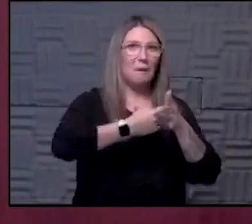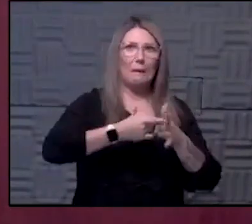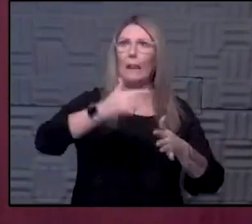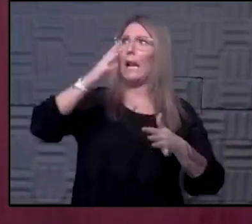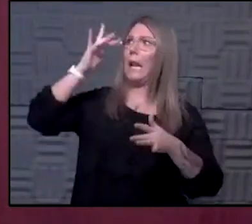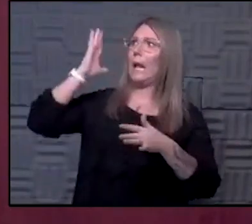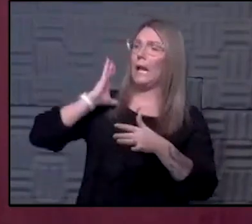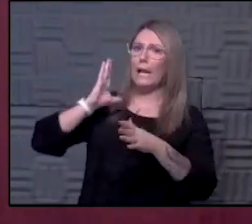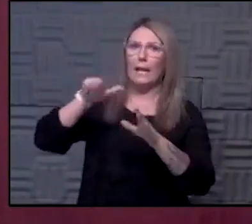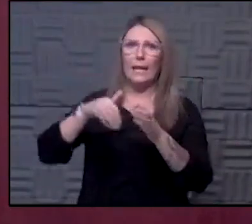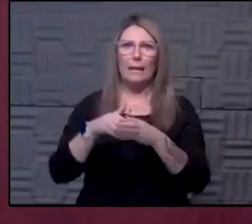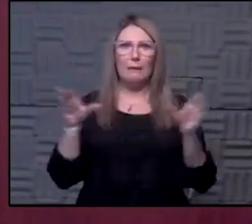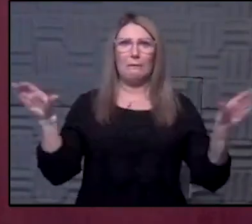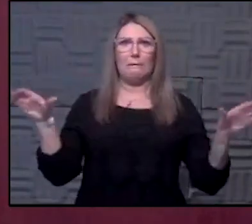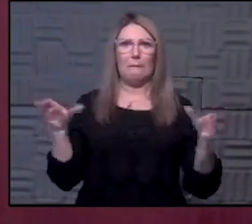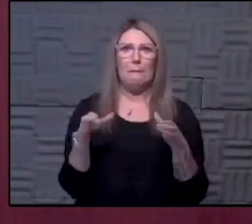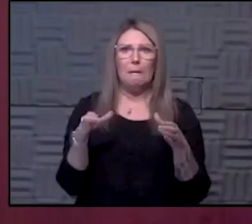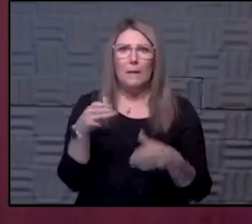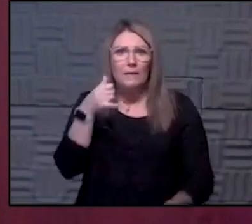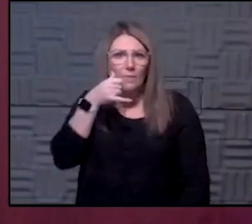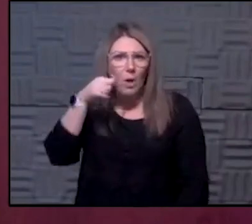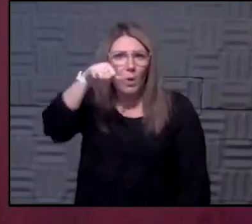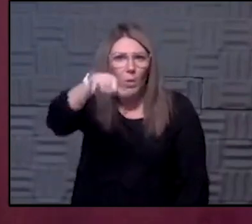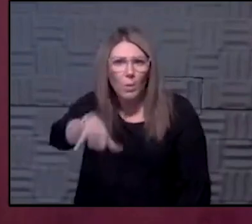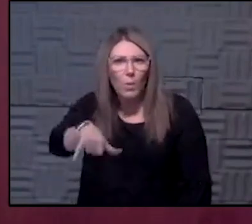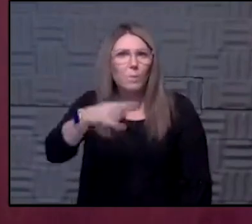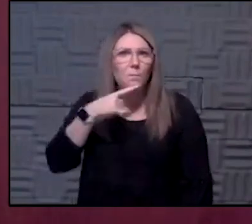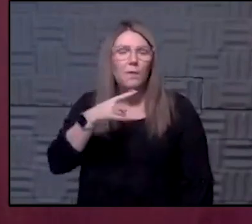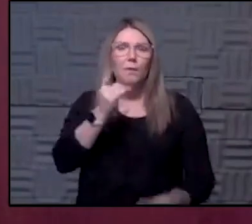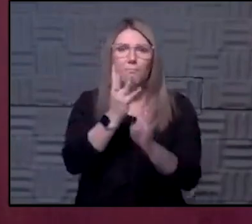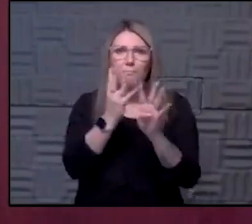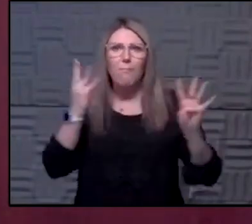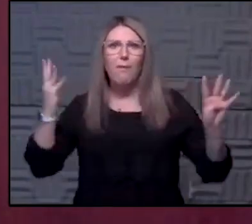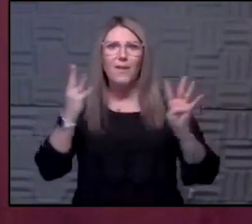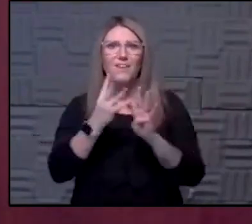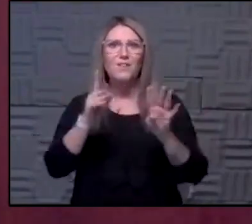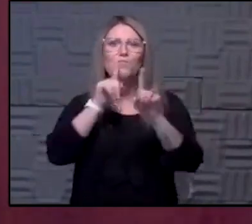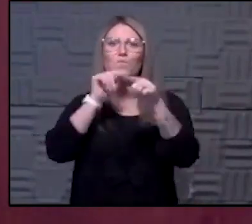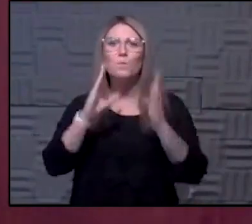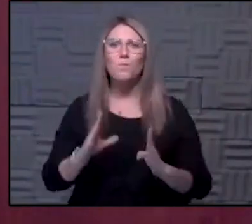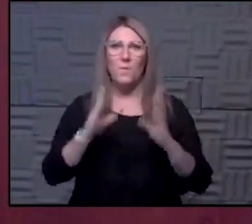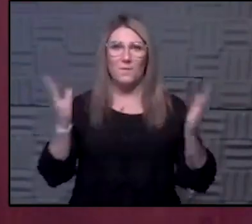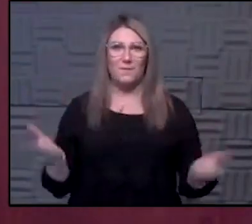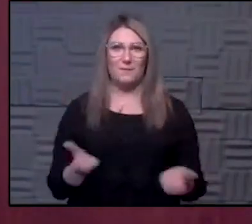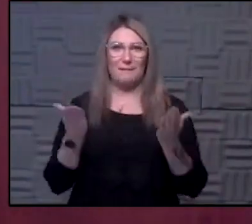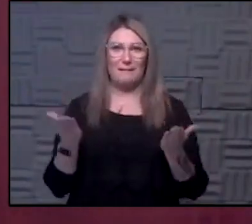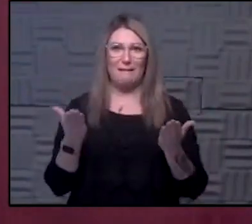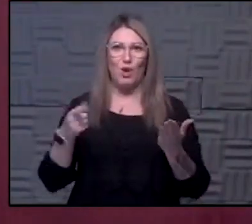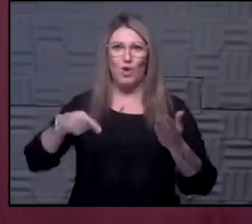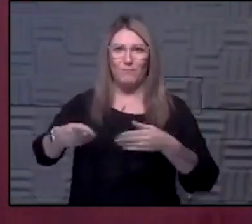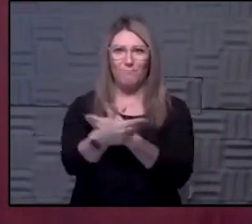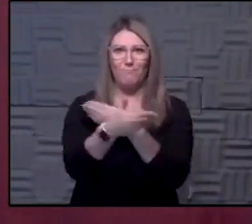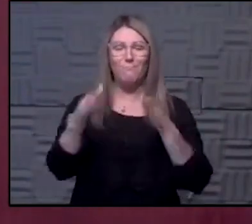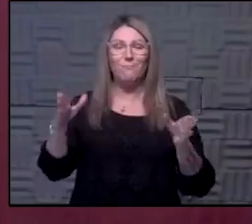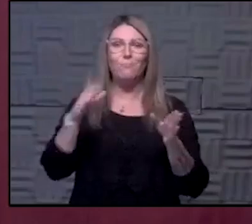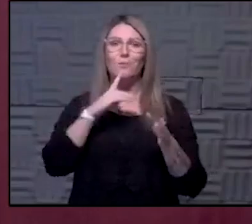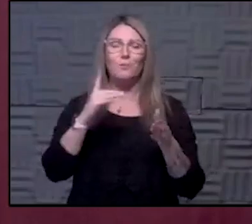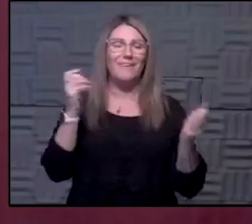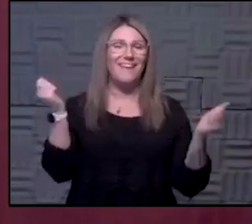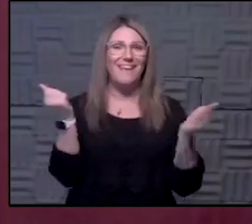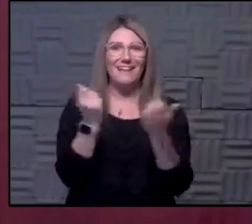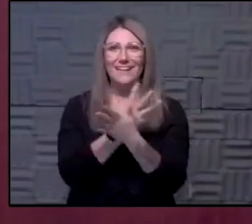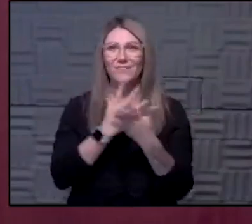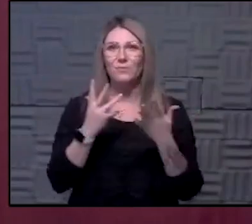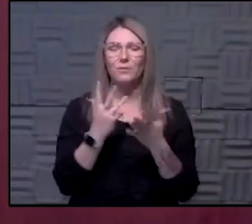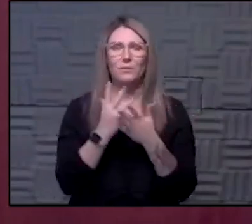we were all huddled around one phone in a mass group or lined up with reporters here in the studio room. All the things we would, when